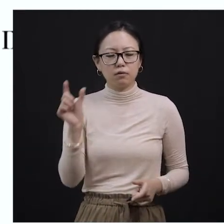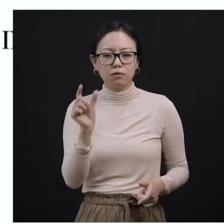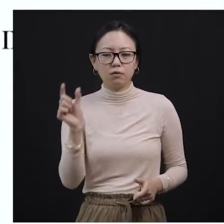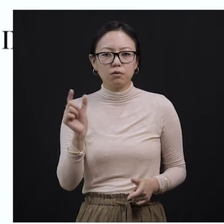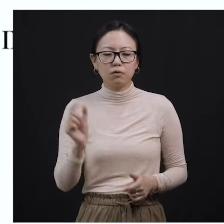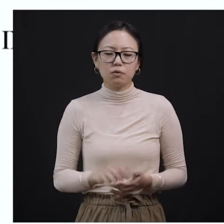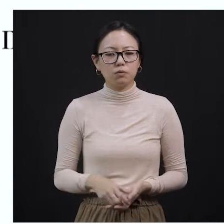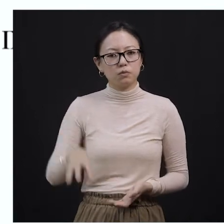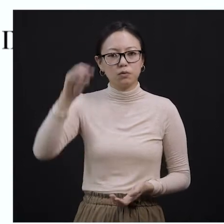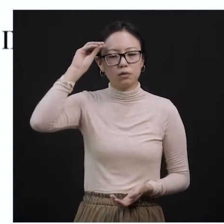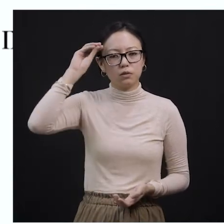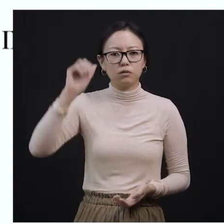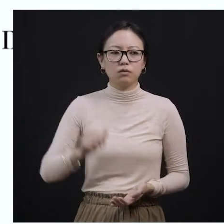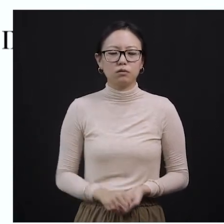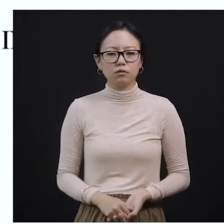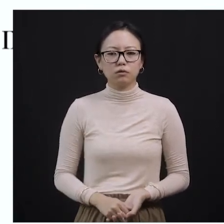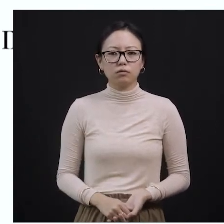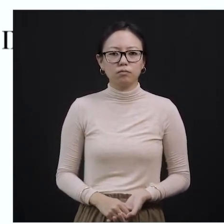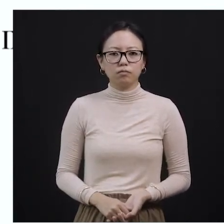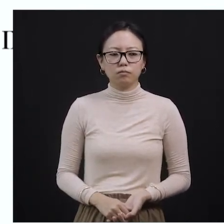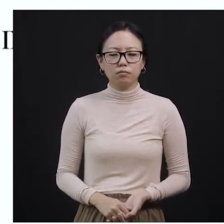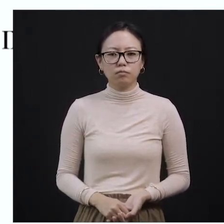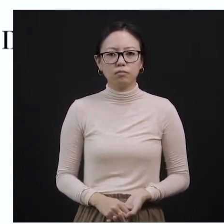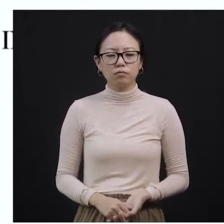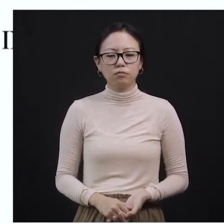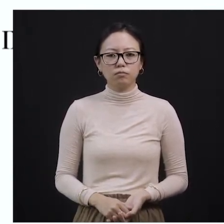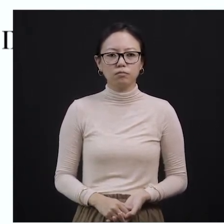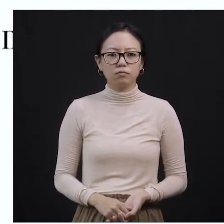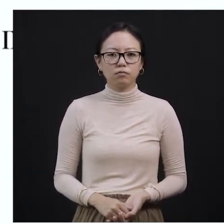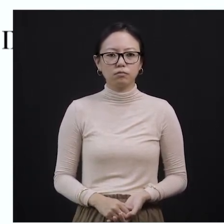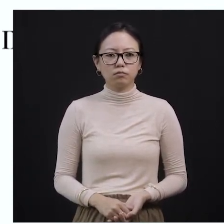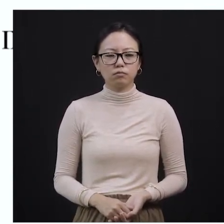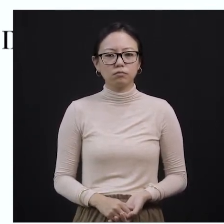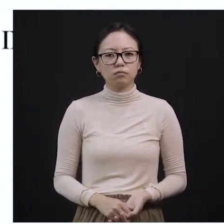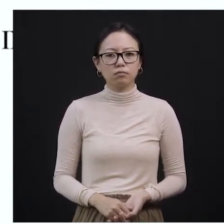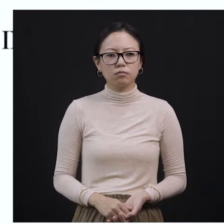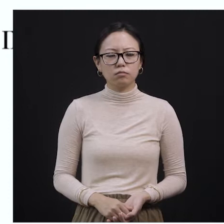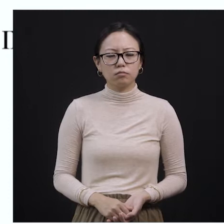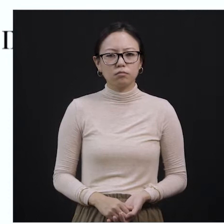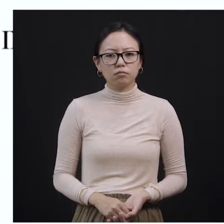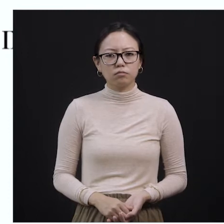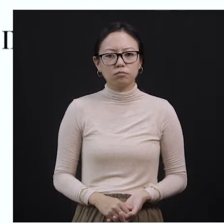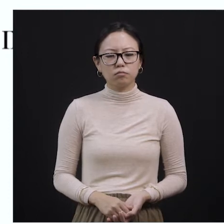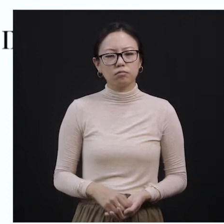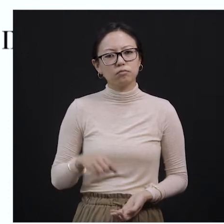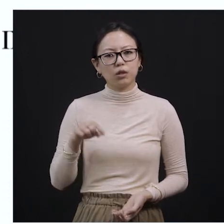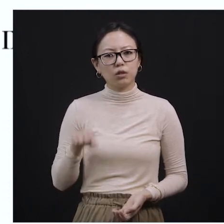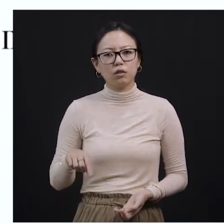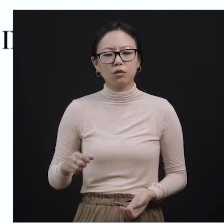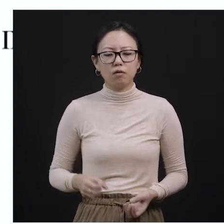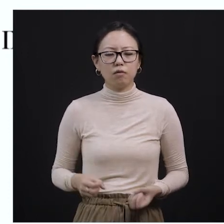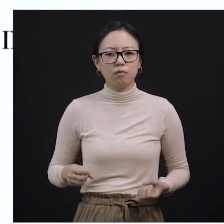All right? We will come to that later in the later part of the video. So let's move on to the